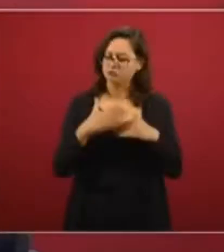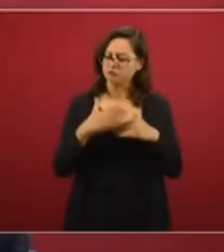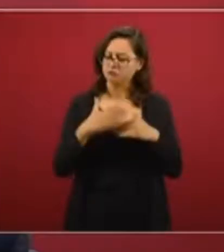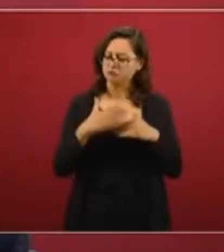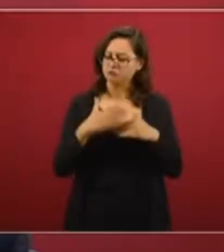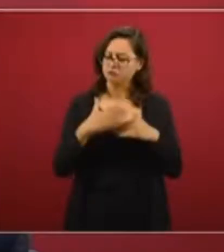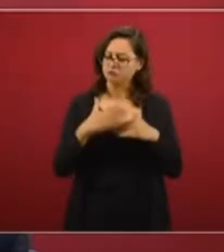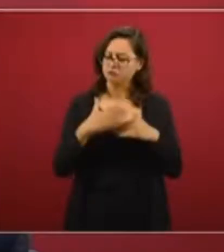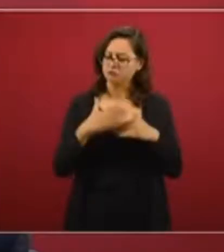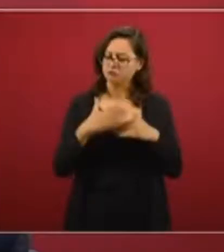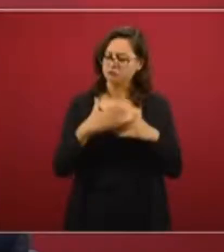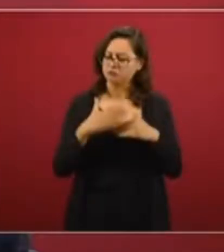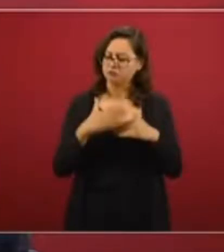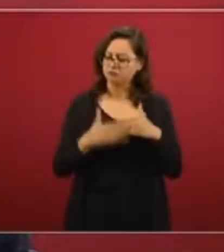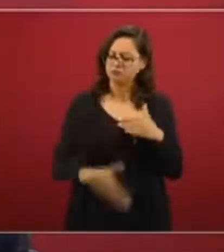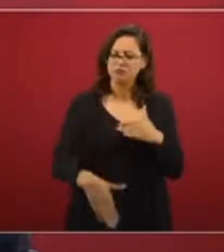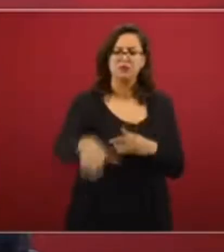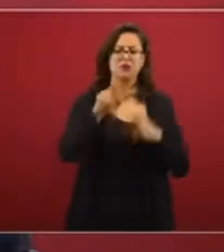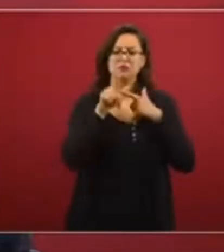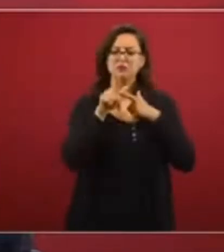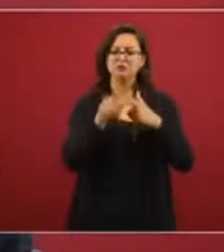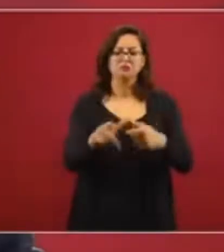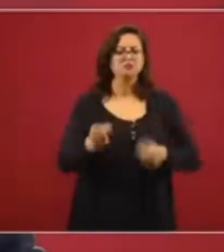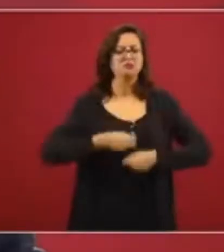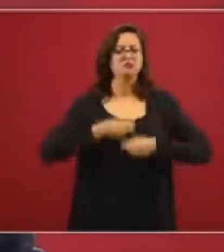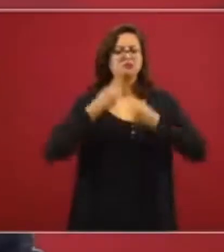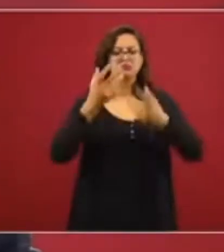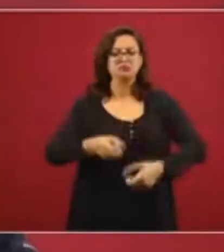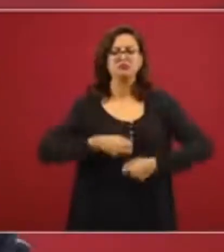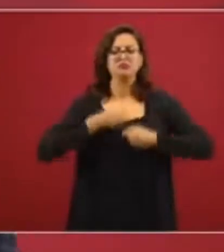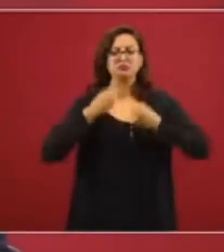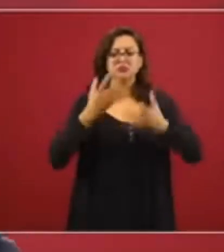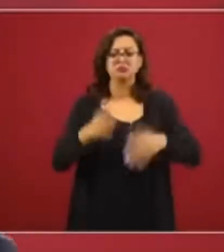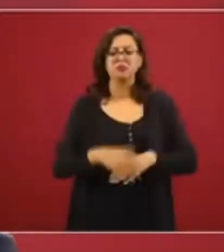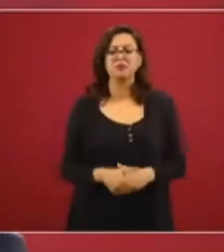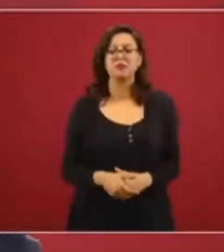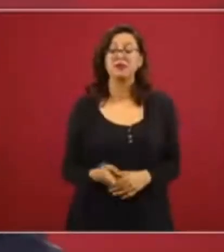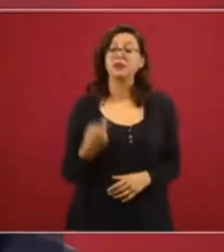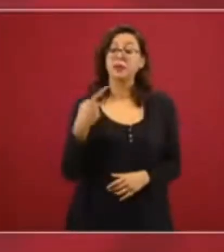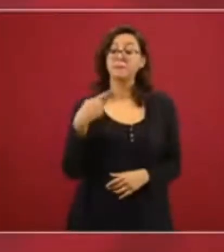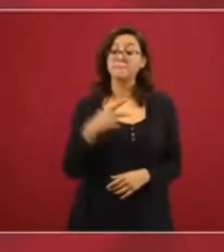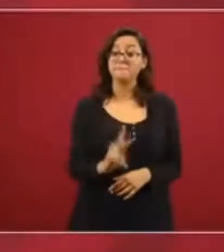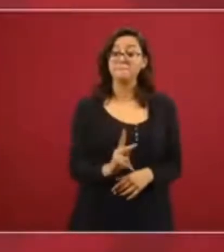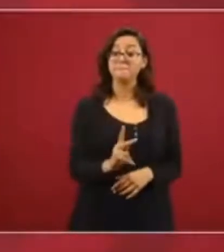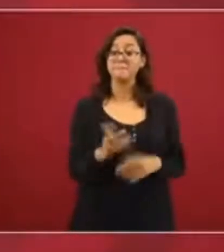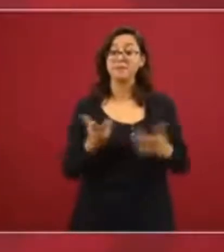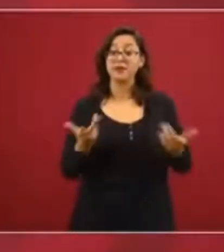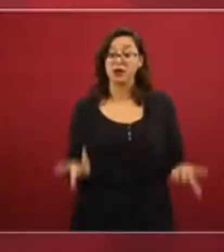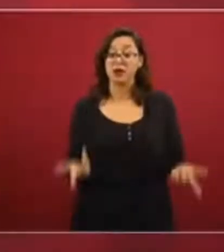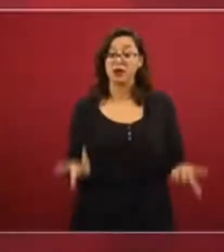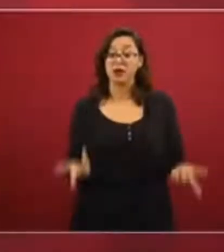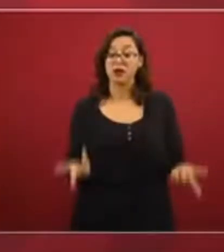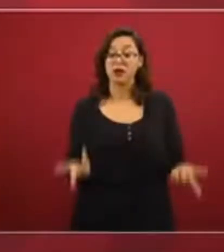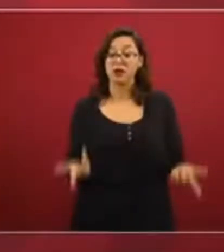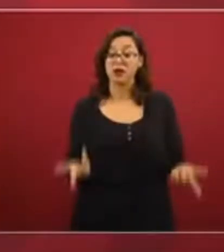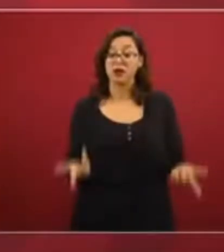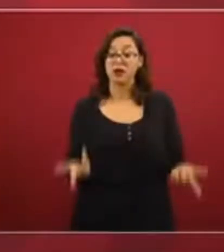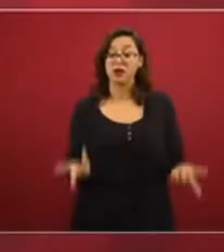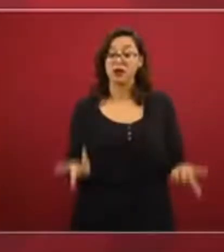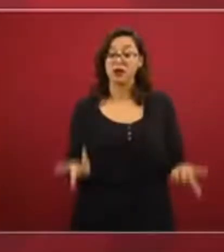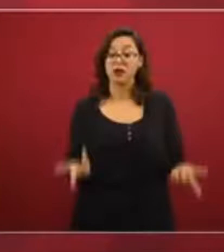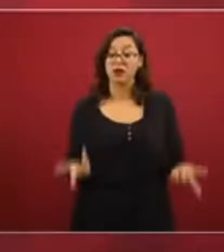seguir argumentando. Pero en la democracia el pueblo manda. But